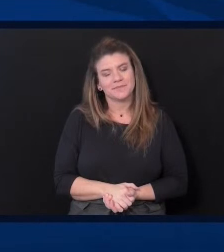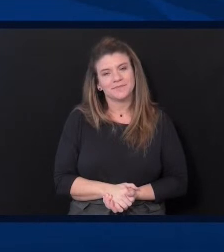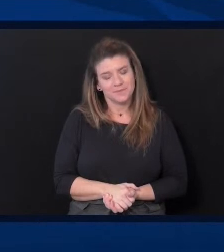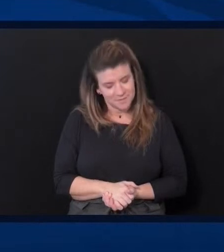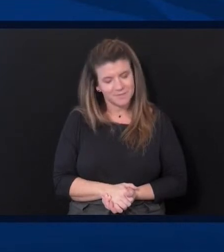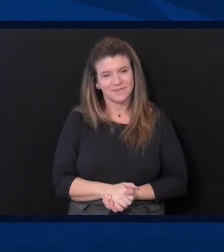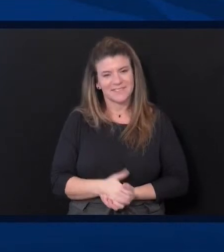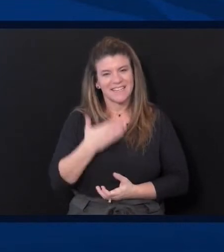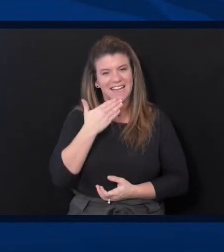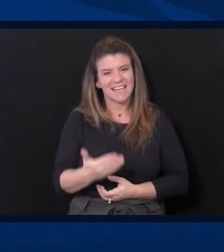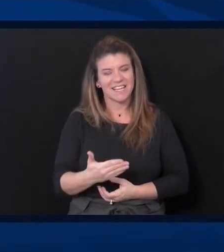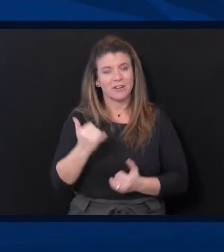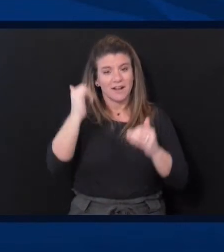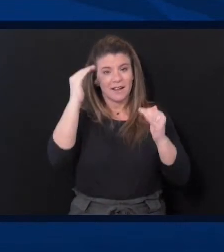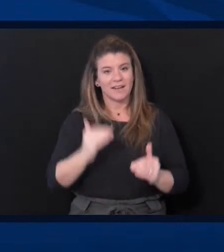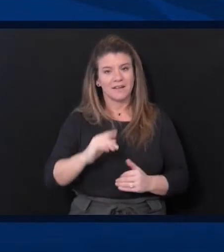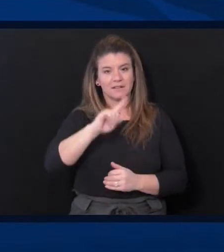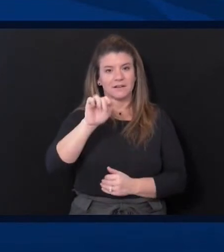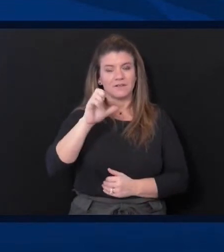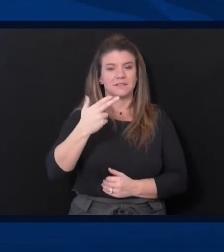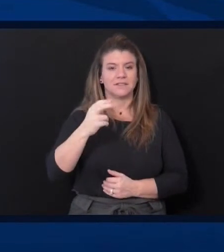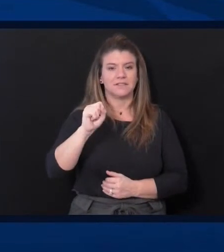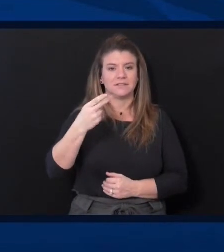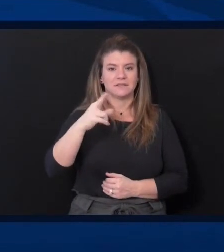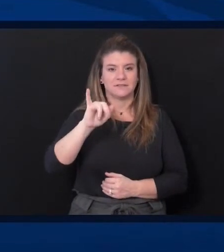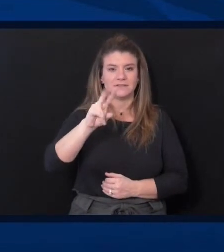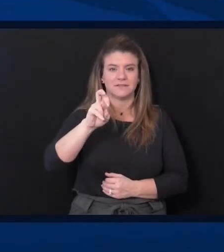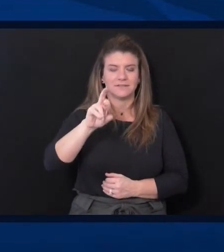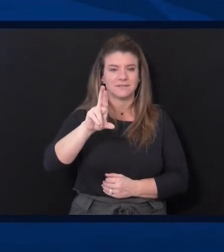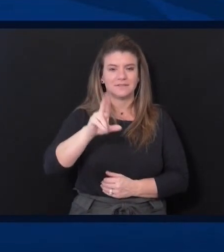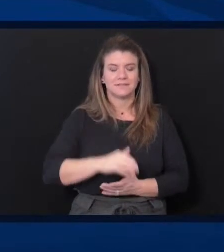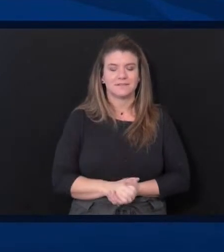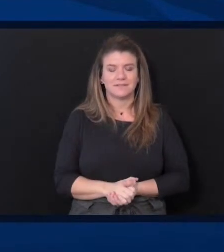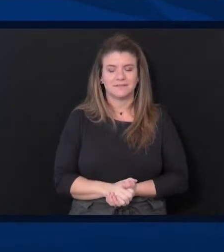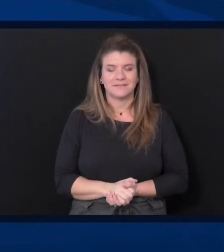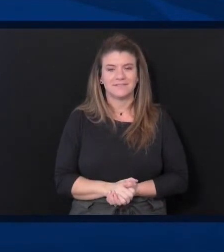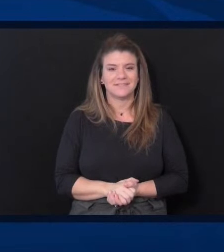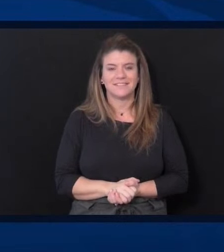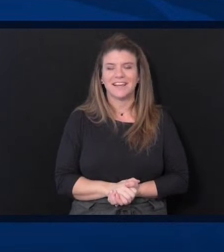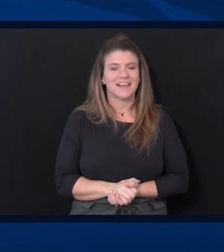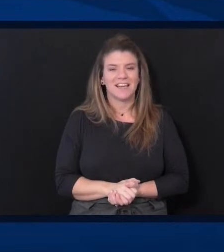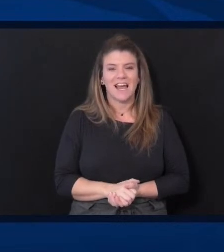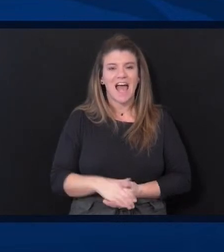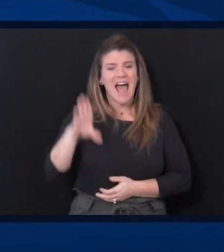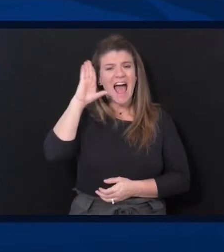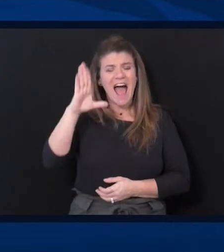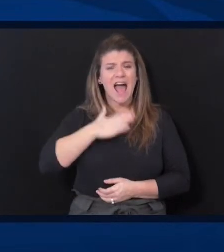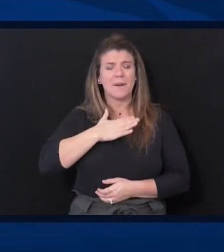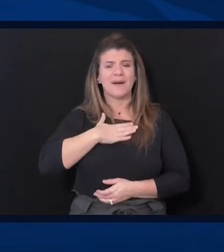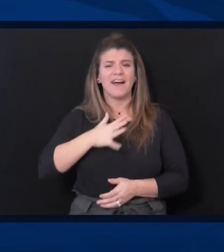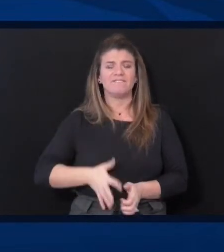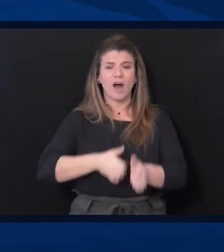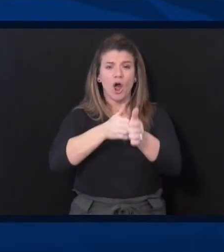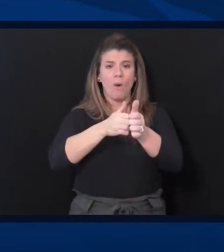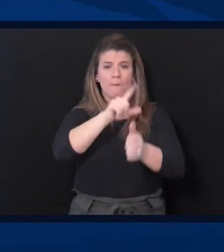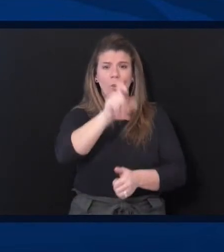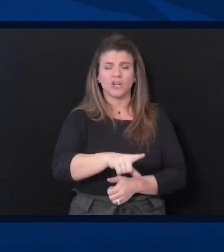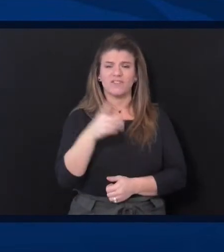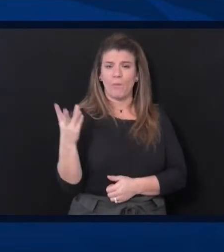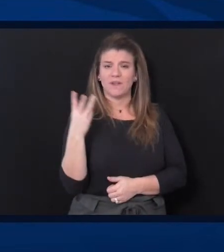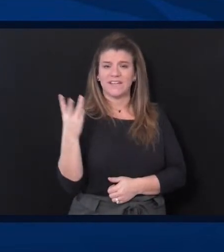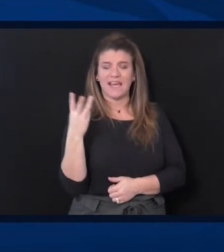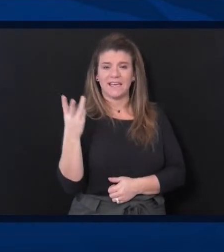All right, thanks, David. Next to Zach Shrivers with WTAP. Hi, guys. I have a follow-up from